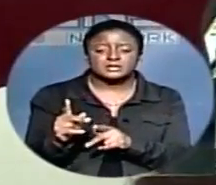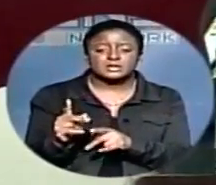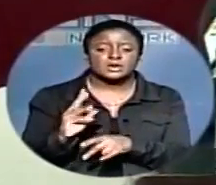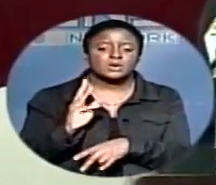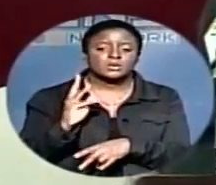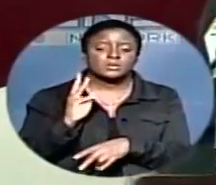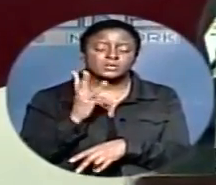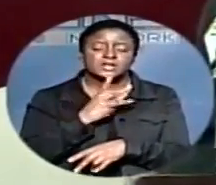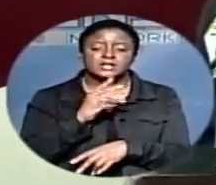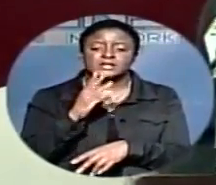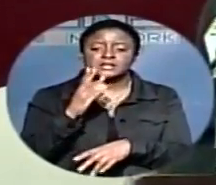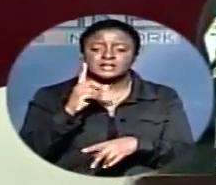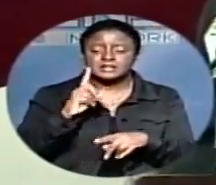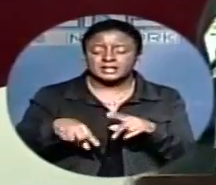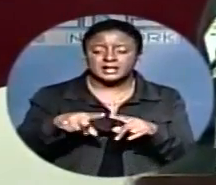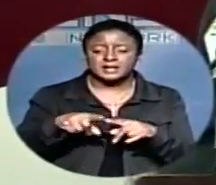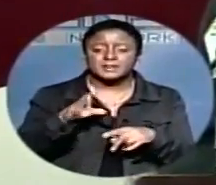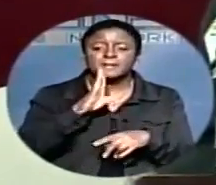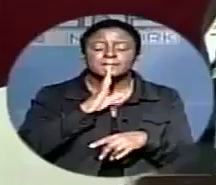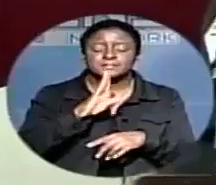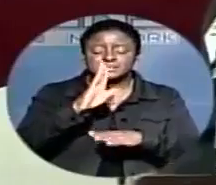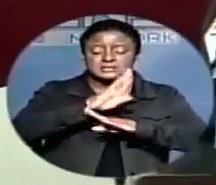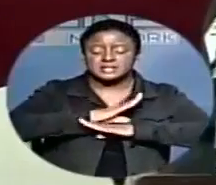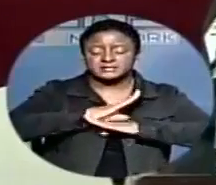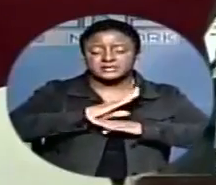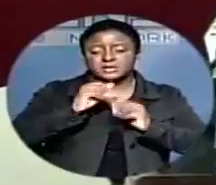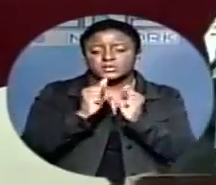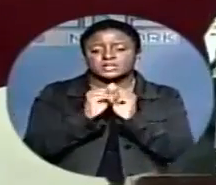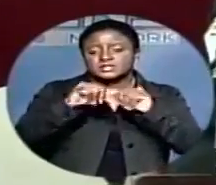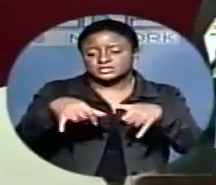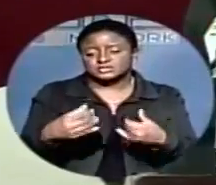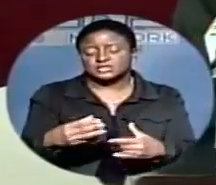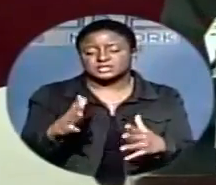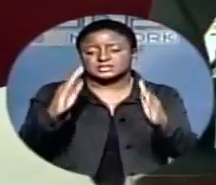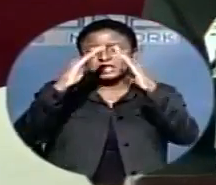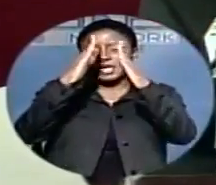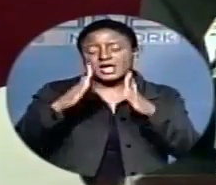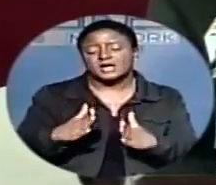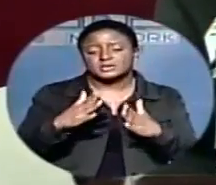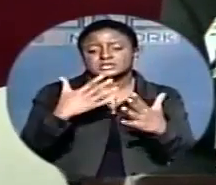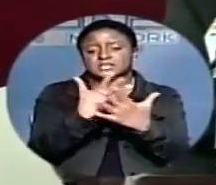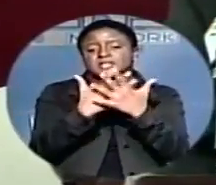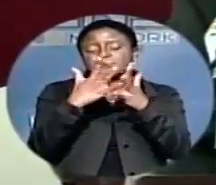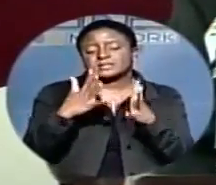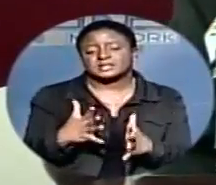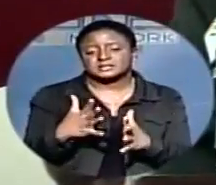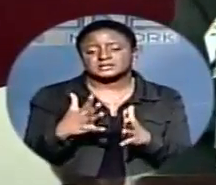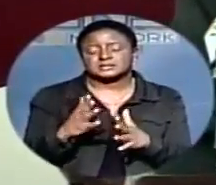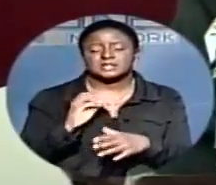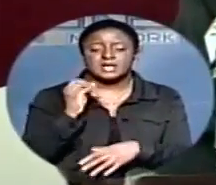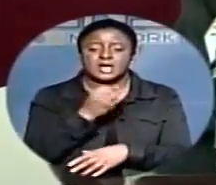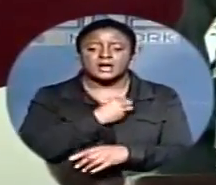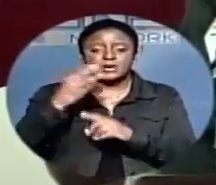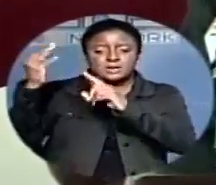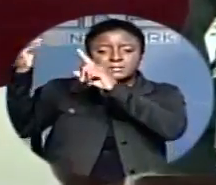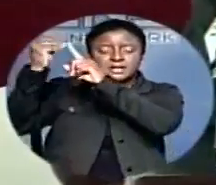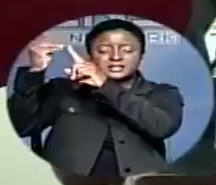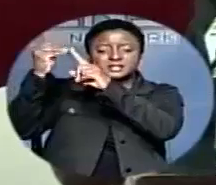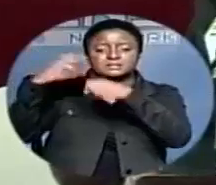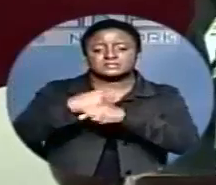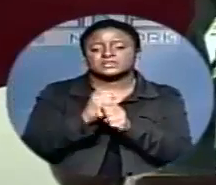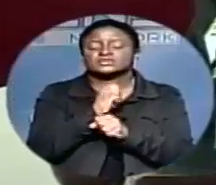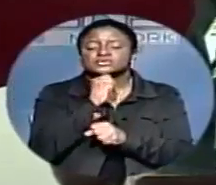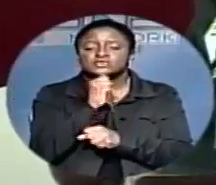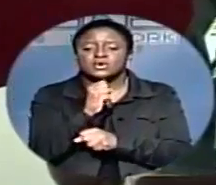inmates and operating a revolving door. Our mandate was clear: to ensure the